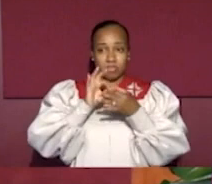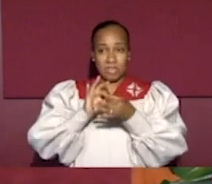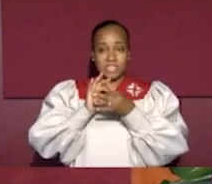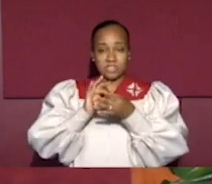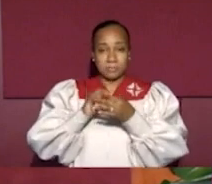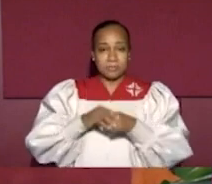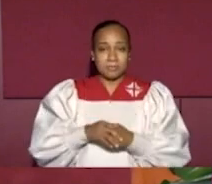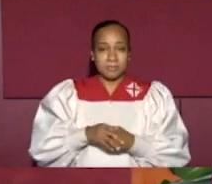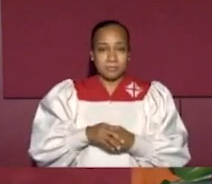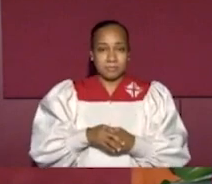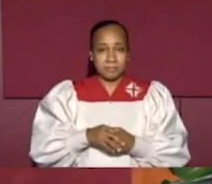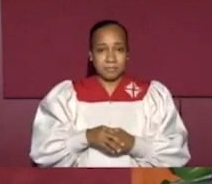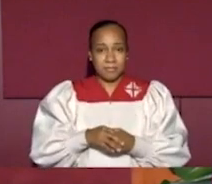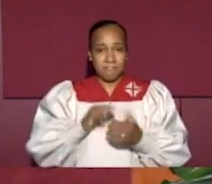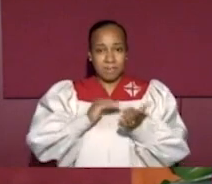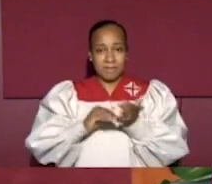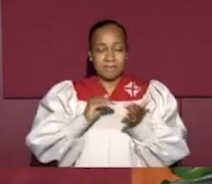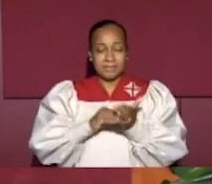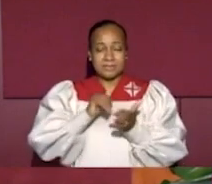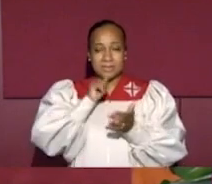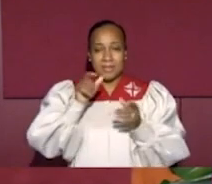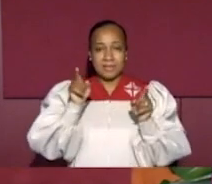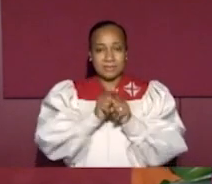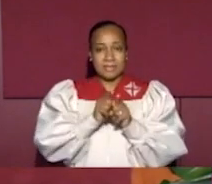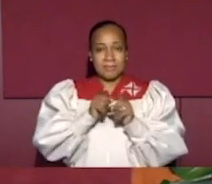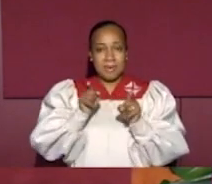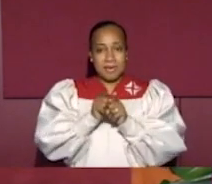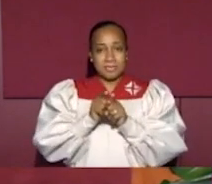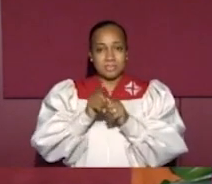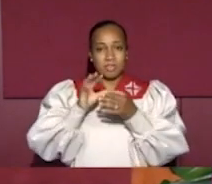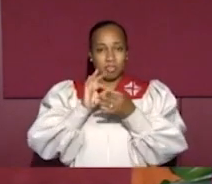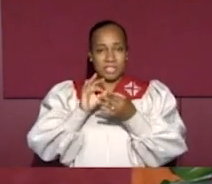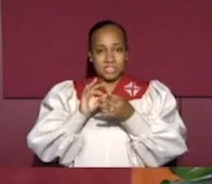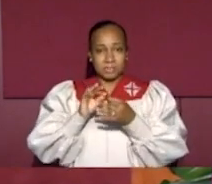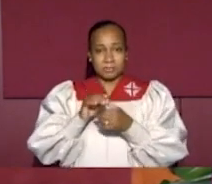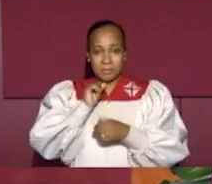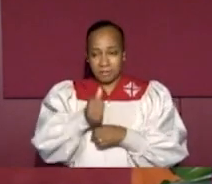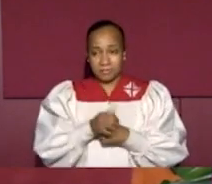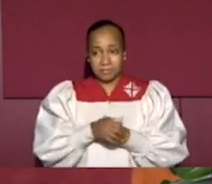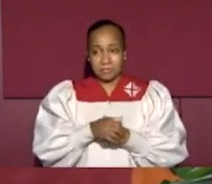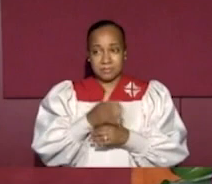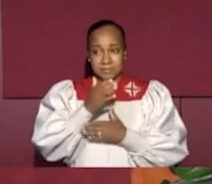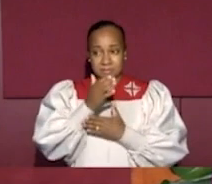relationship. Forgiveness is not the same as the relationship.